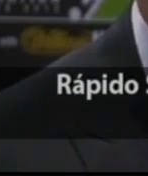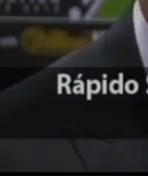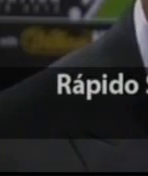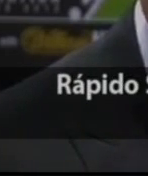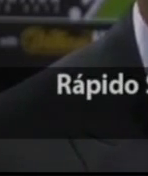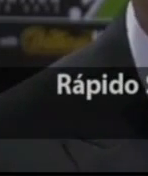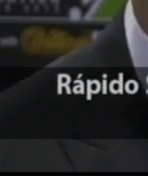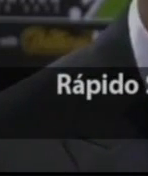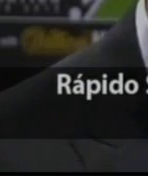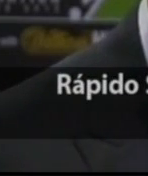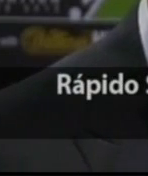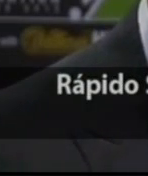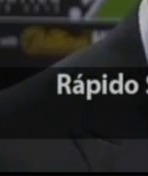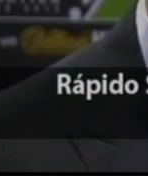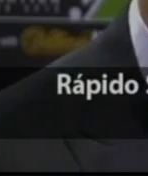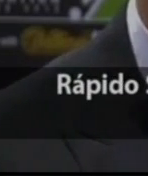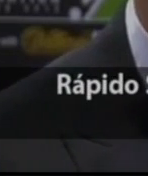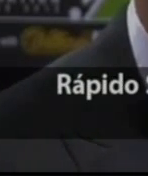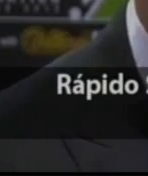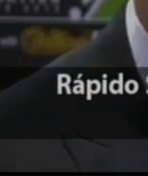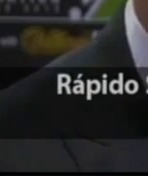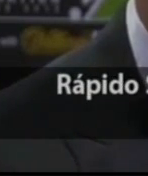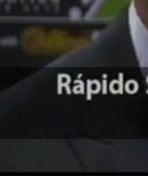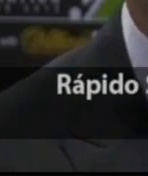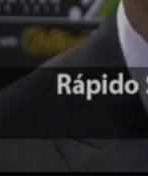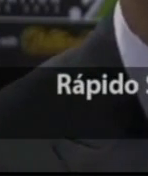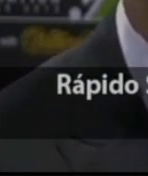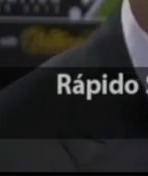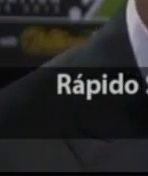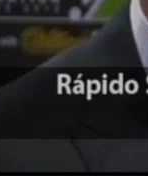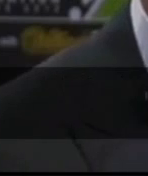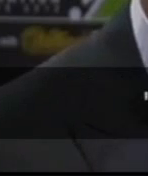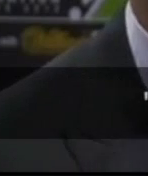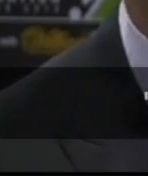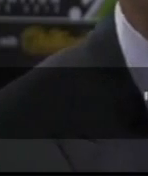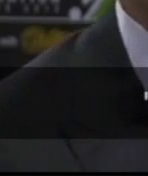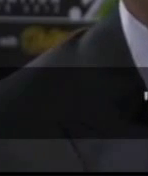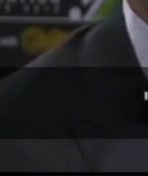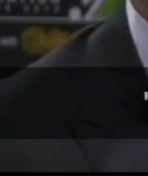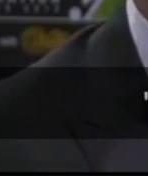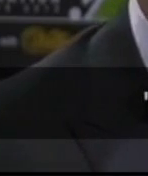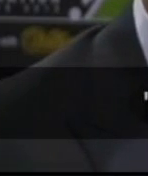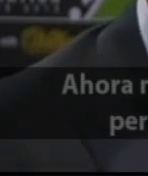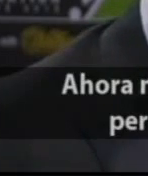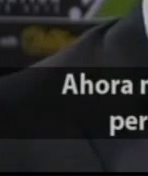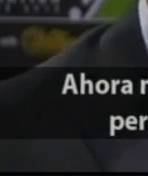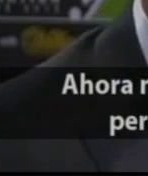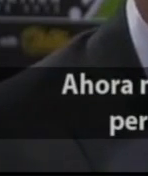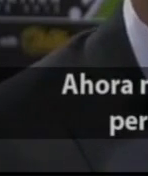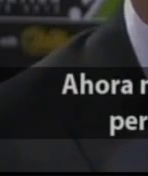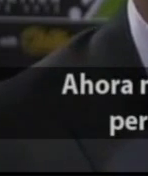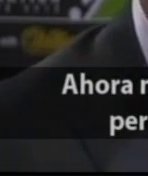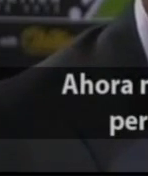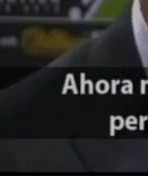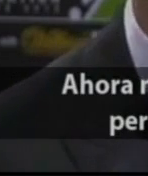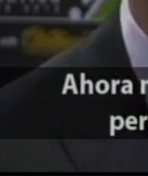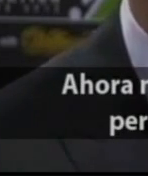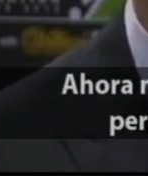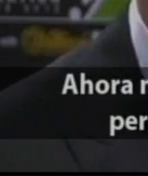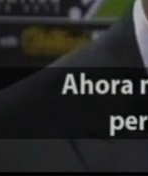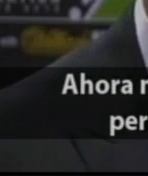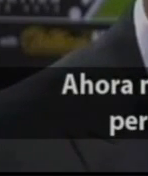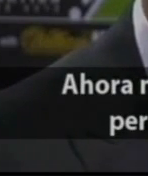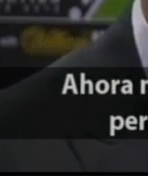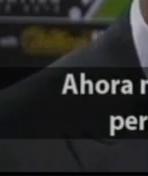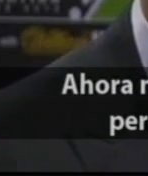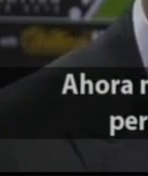send quick and Stevie sent to me also quick the message. We are so lucky, so laugh because it's a funny